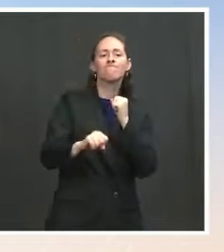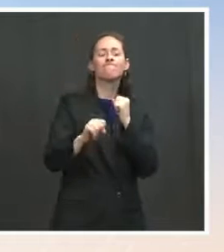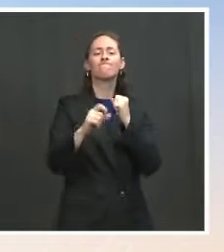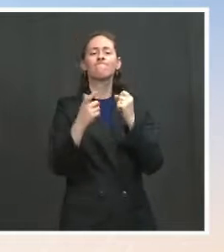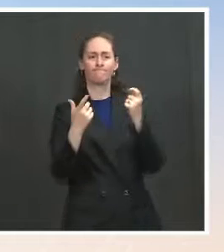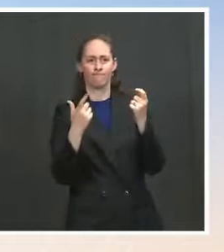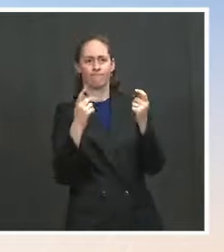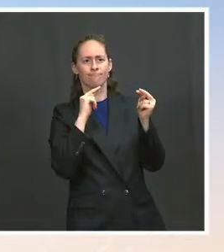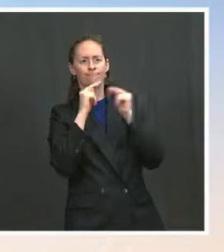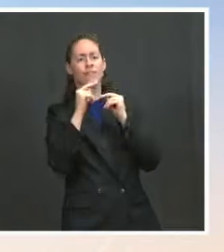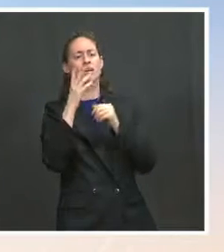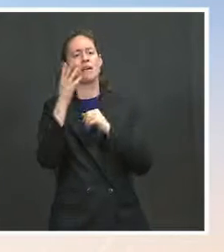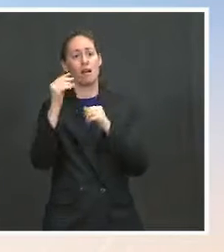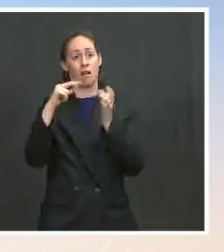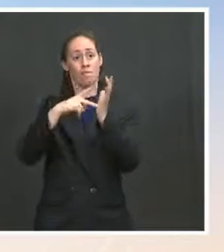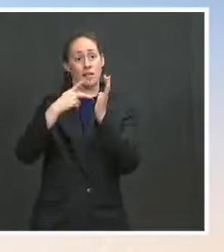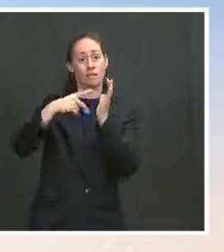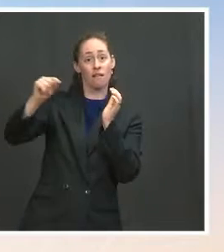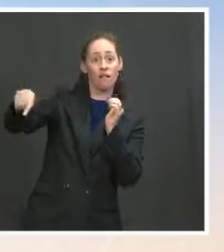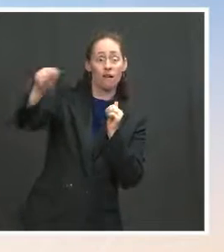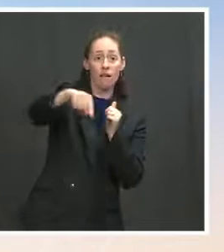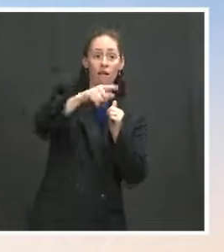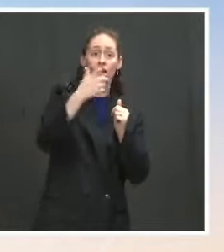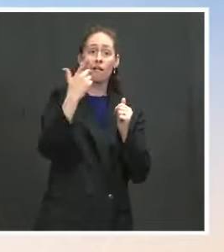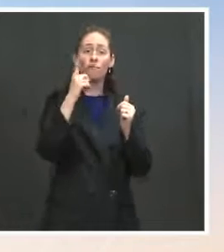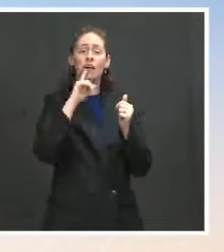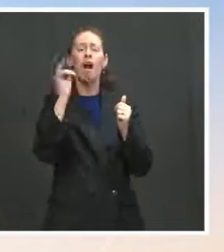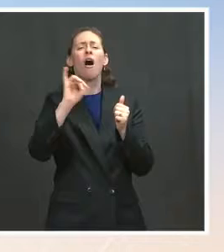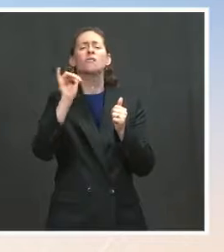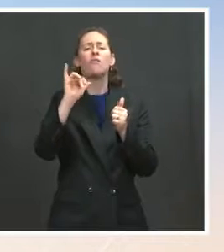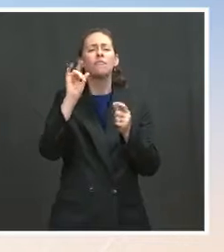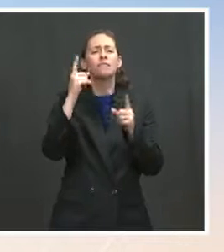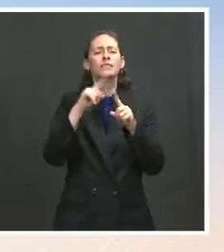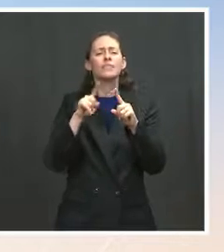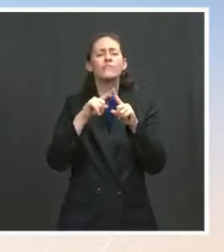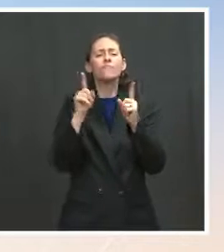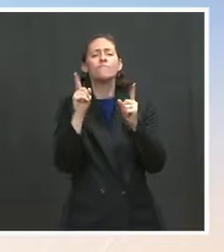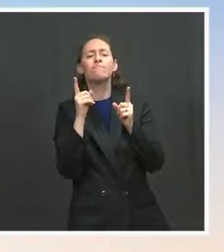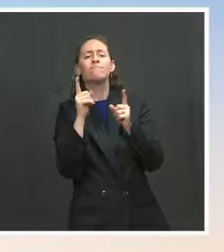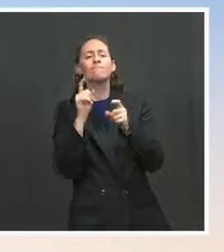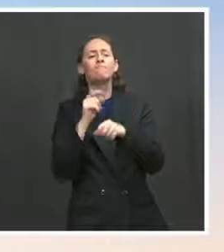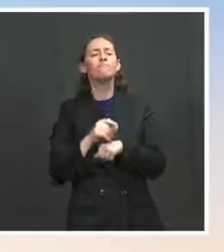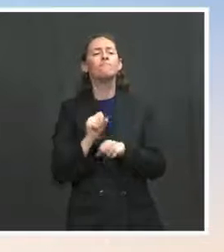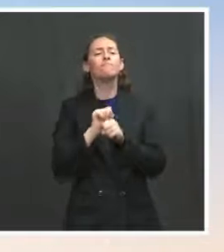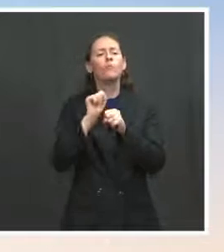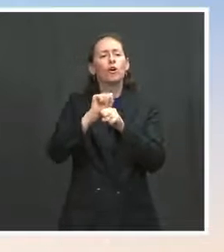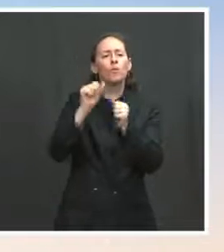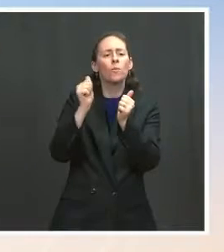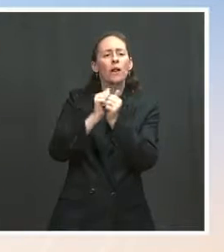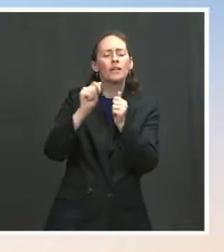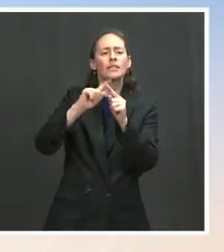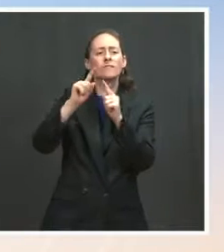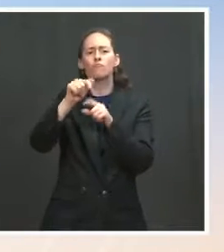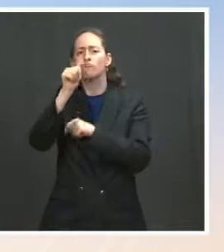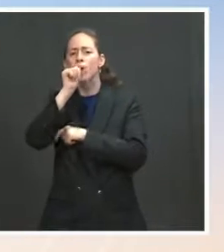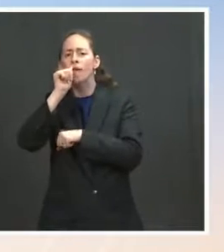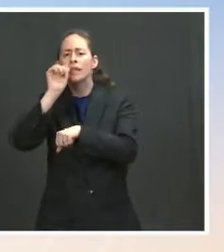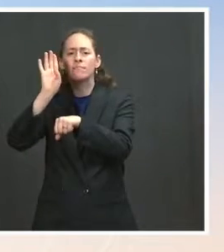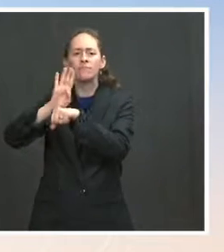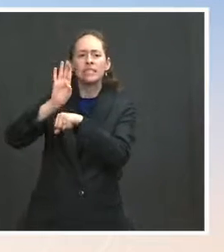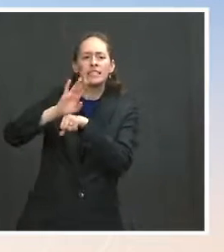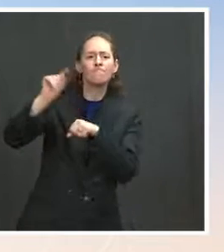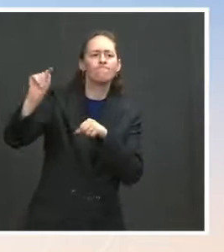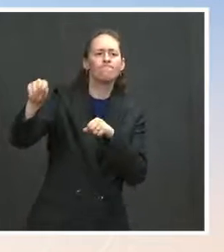with community organizations. We're also talking about working with the private sector, working with voting rights groups, strengthening and uplifting efforts on voting